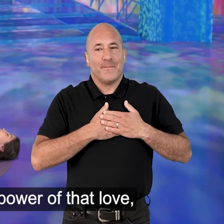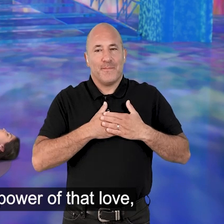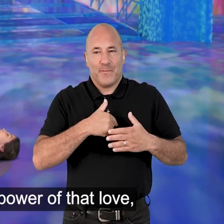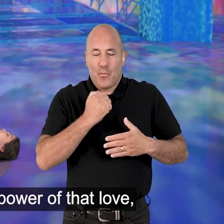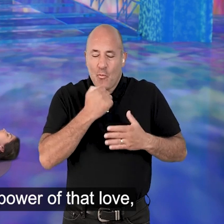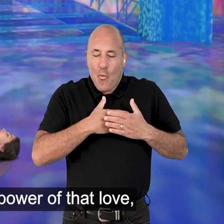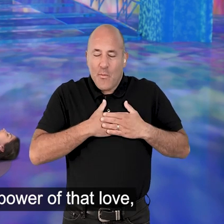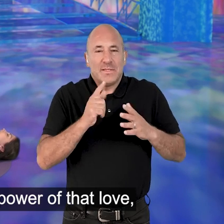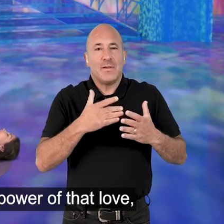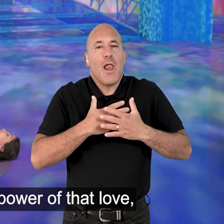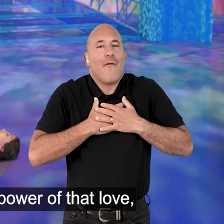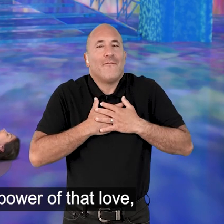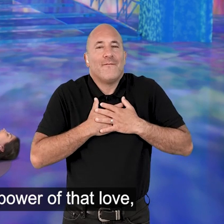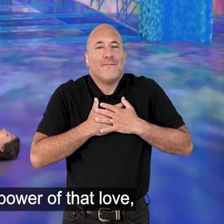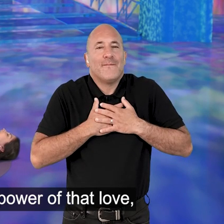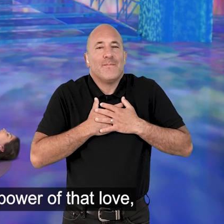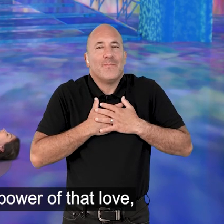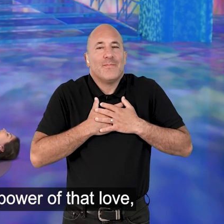a warmth which is love.